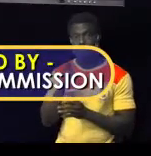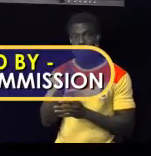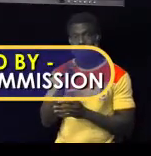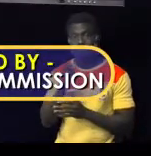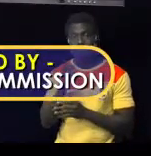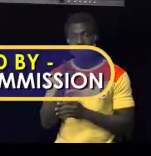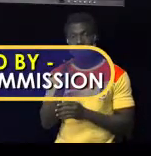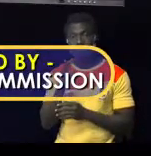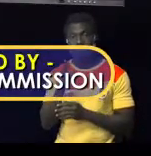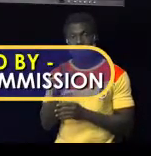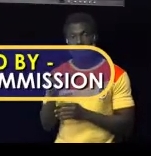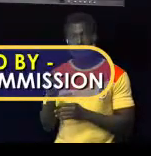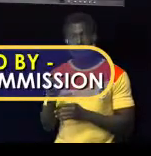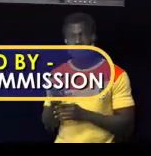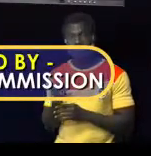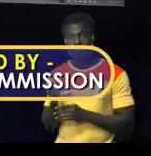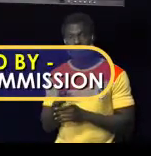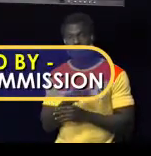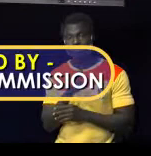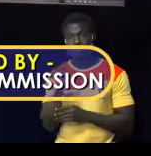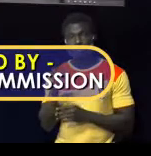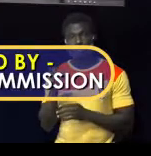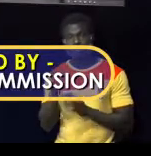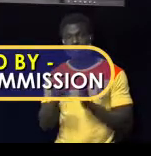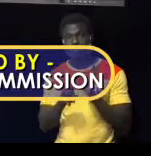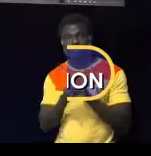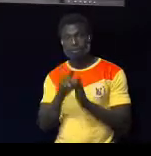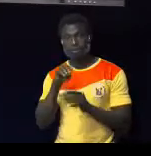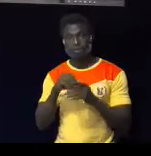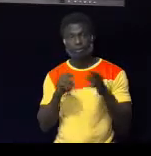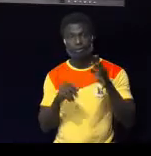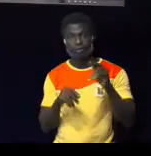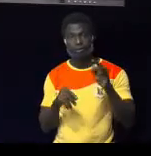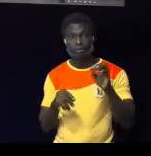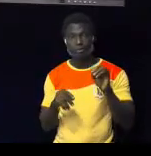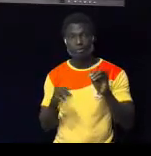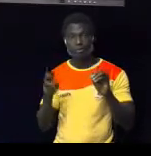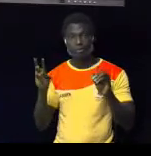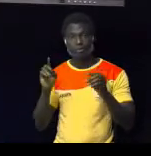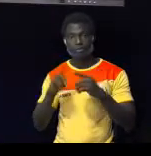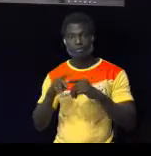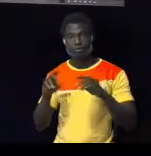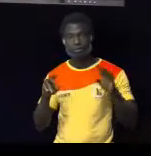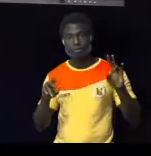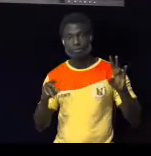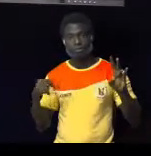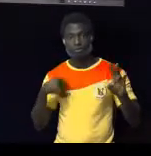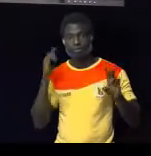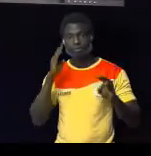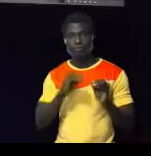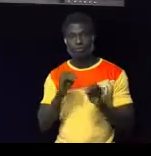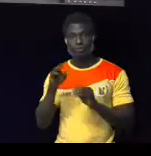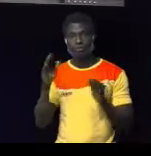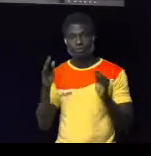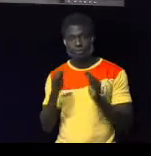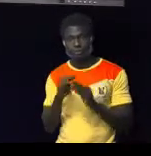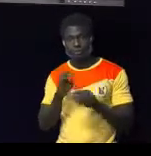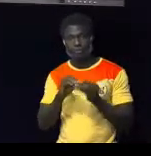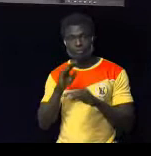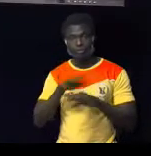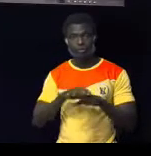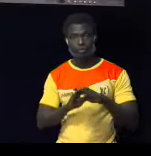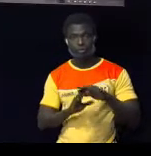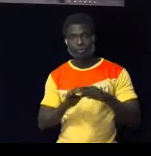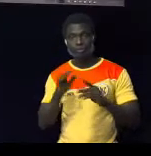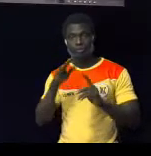speed 112 km per hour in the ratio 6:7. And that means that we have to put the smaller number on top when